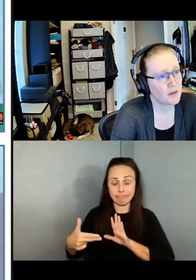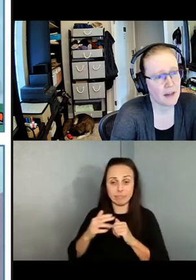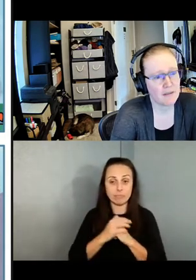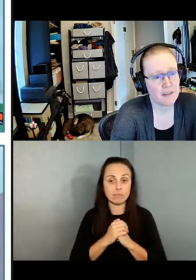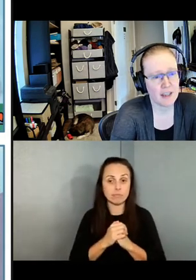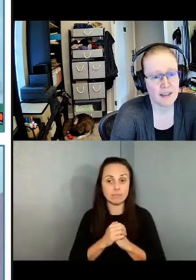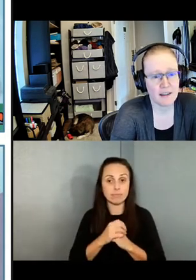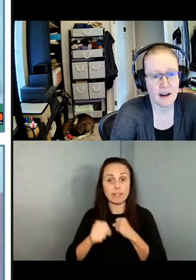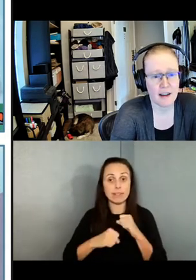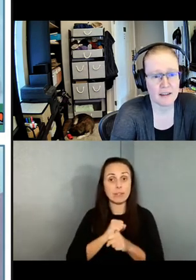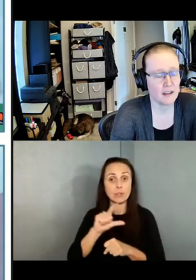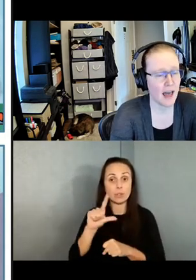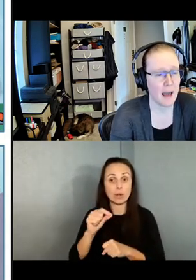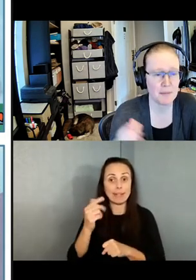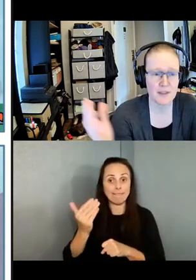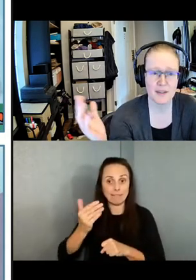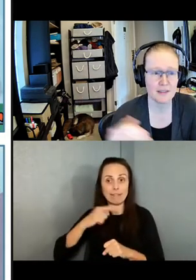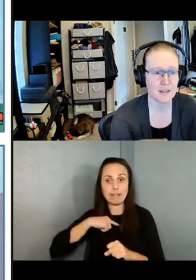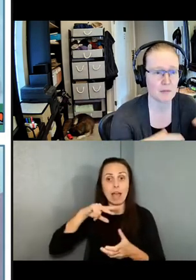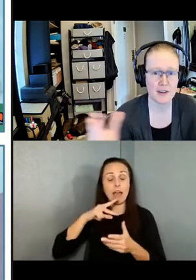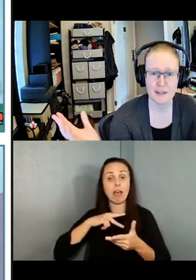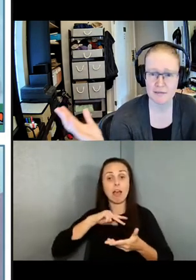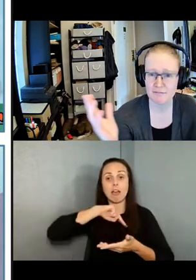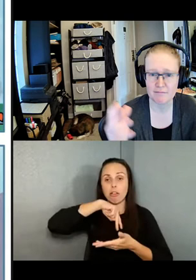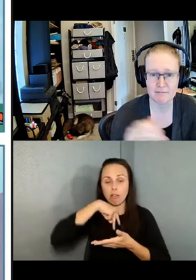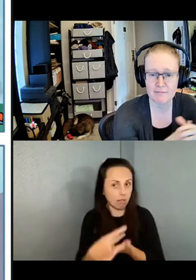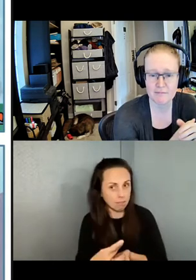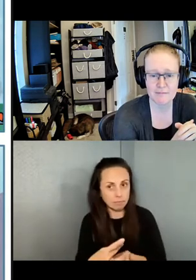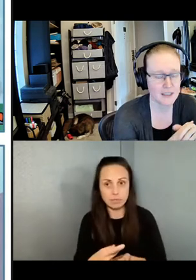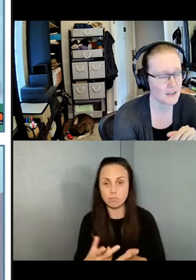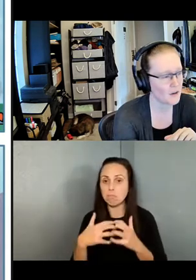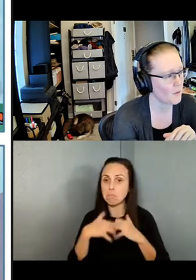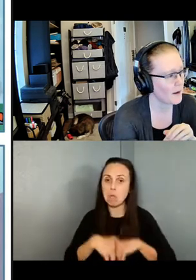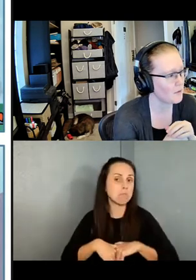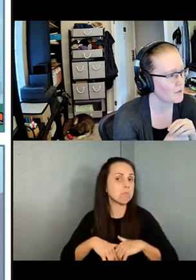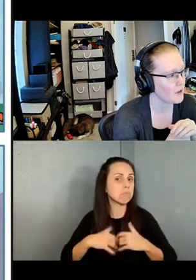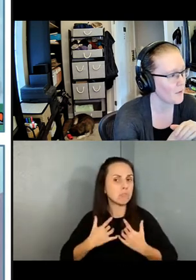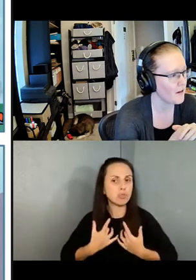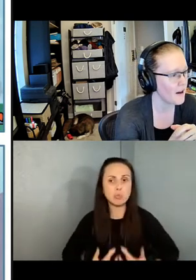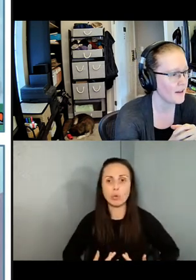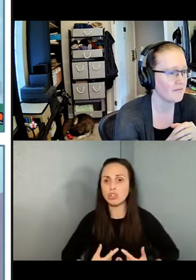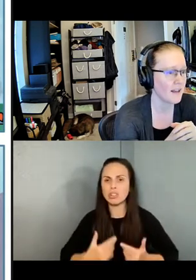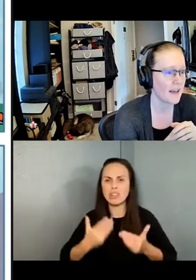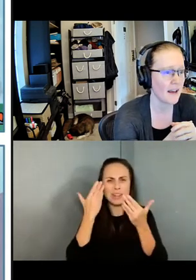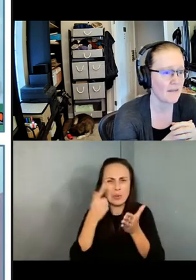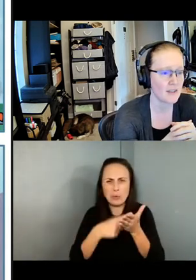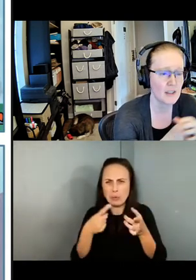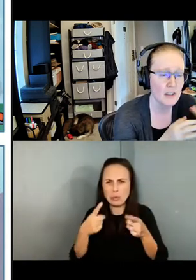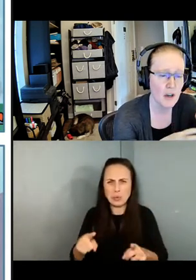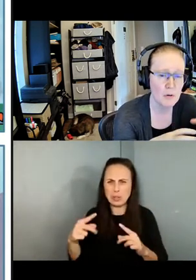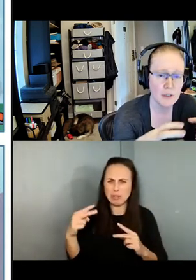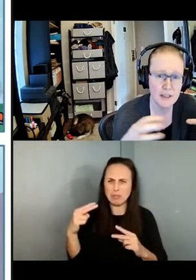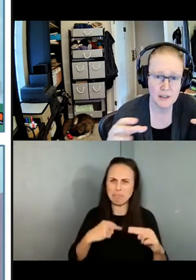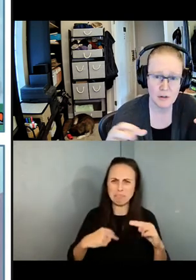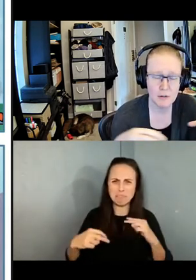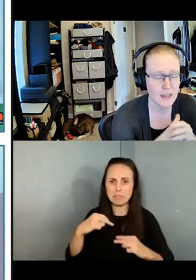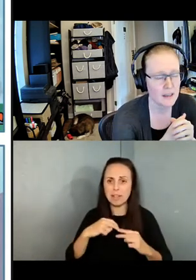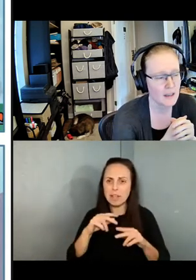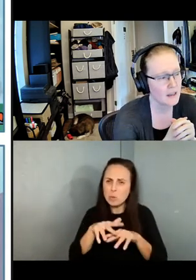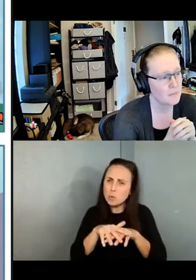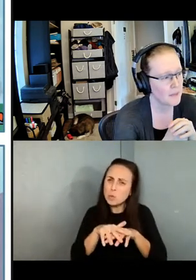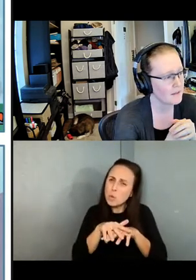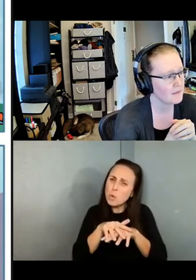In 2015, I collapsed, depression, didn't know quite what was going on, and have